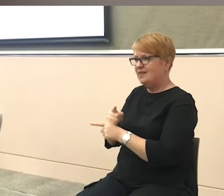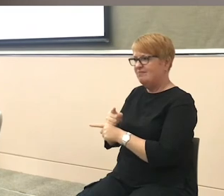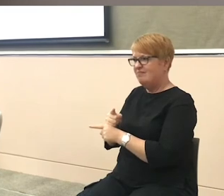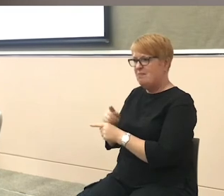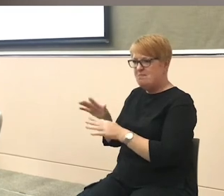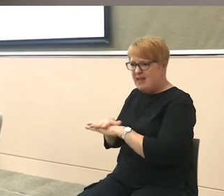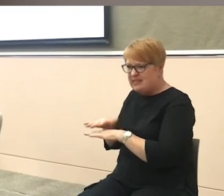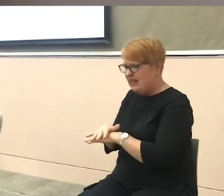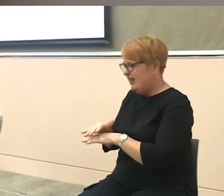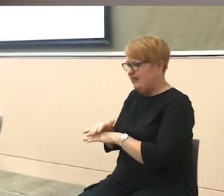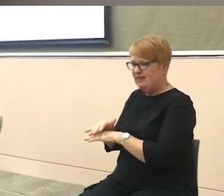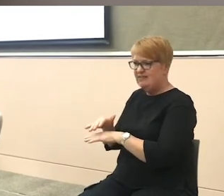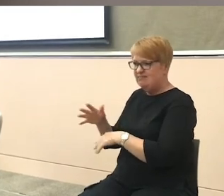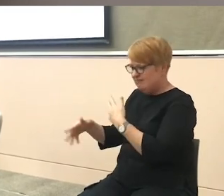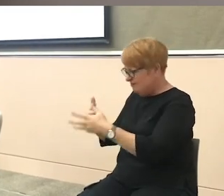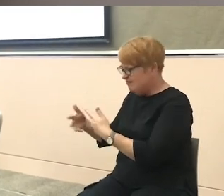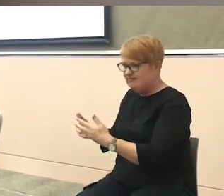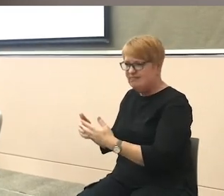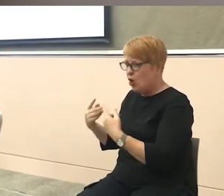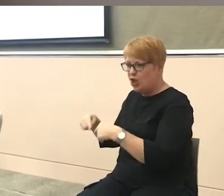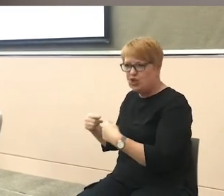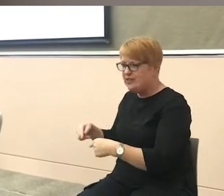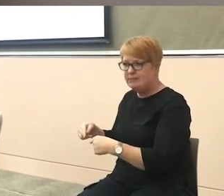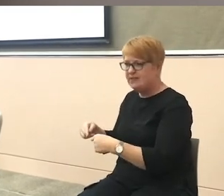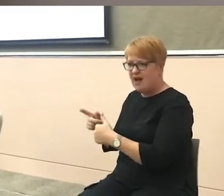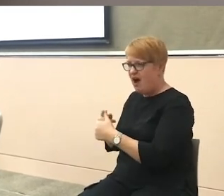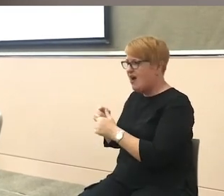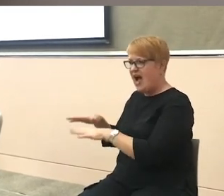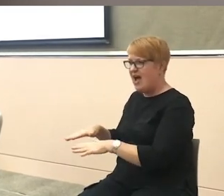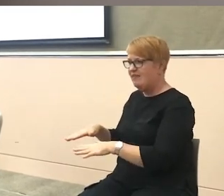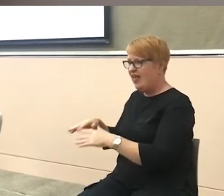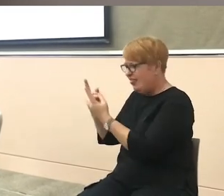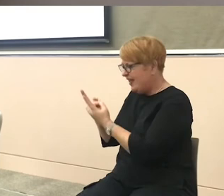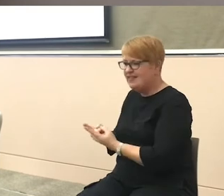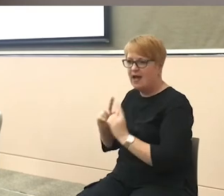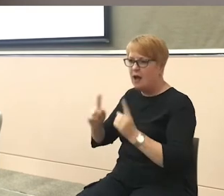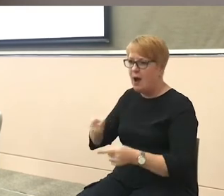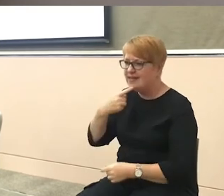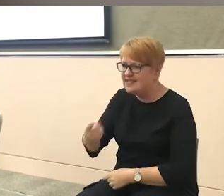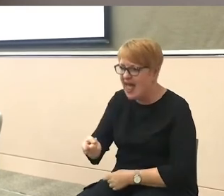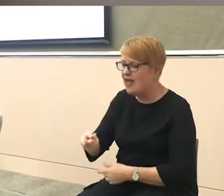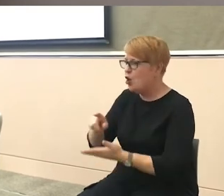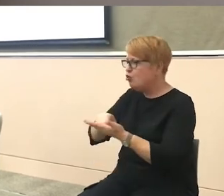and that's where I'm at. And, like, the stuff that can't be said or written or documented or,